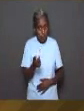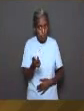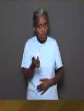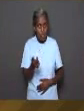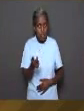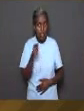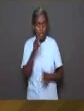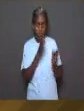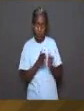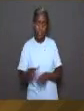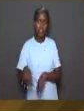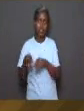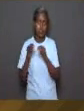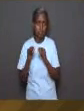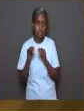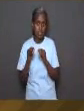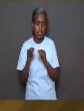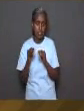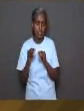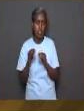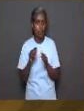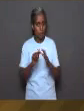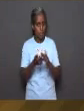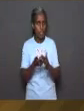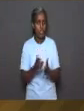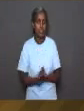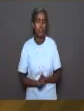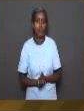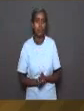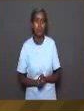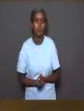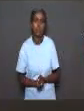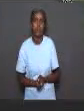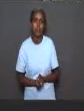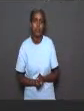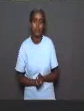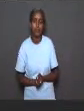quick. Are you ready, students? You may begin.